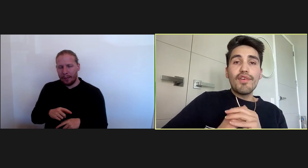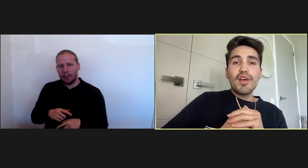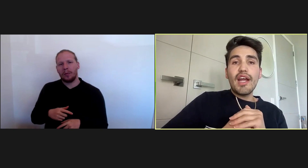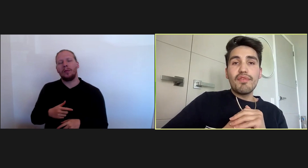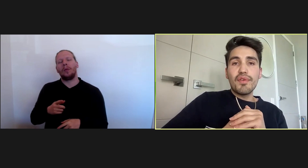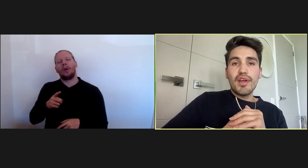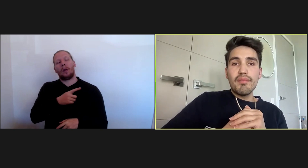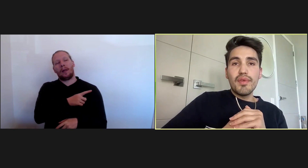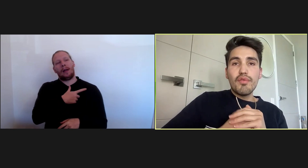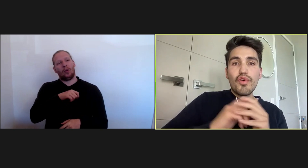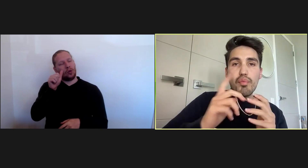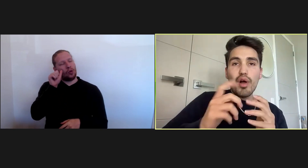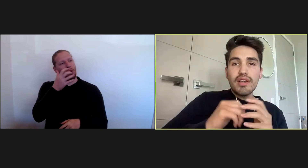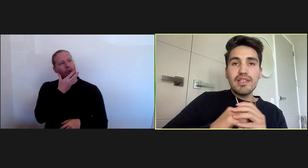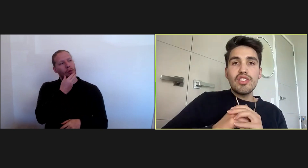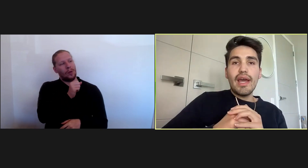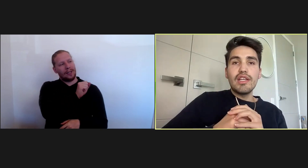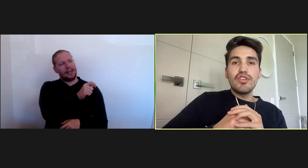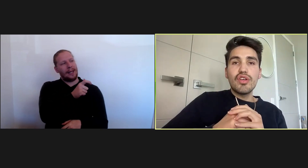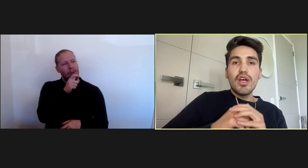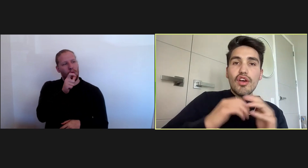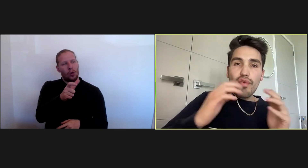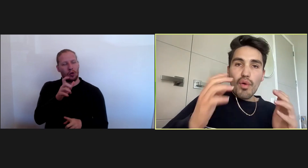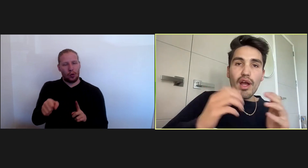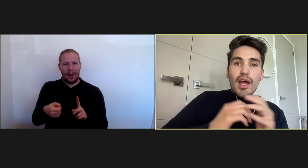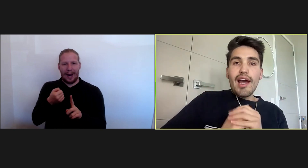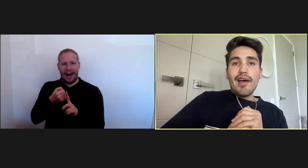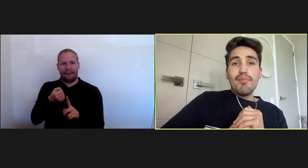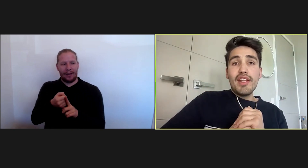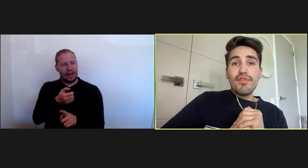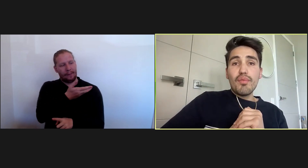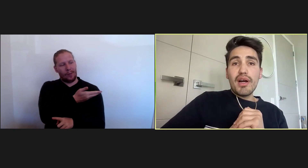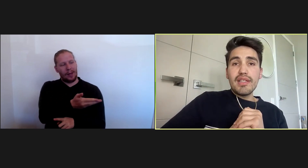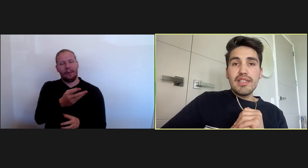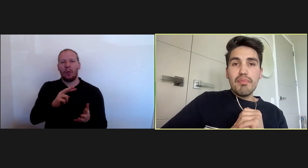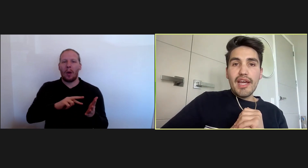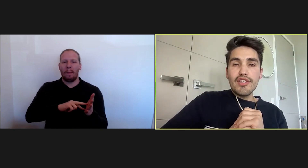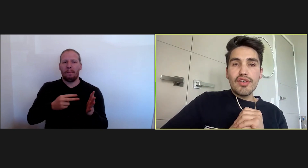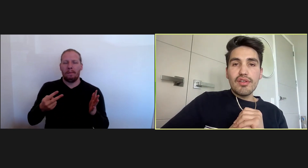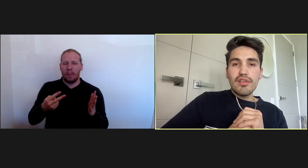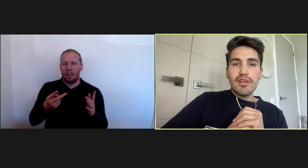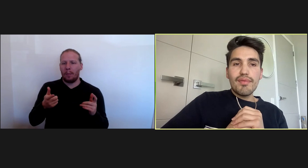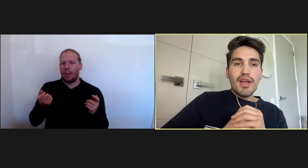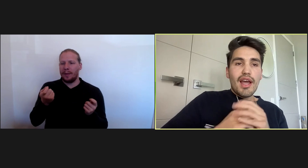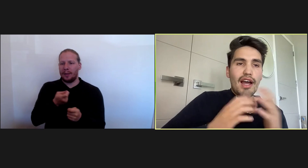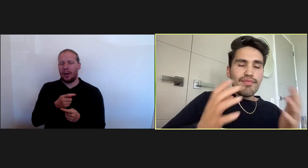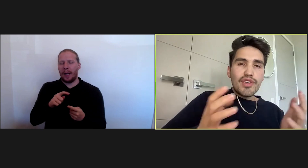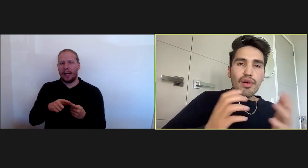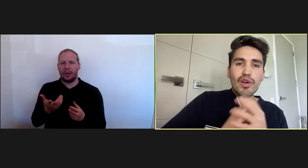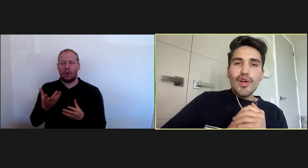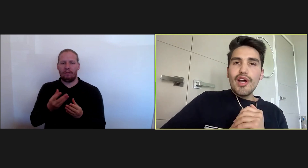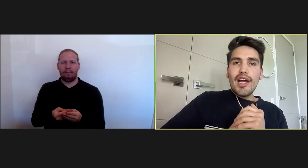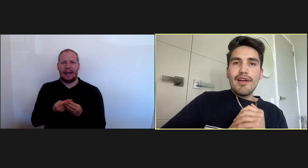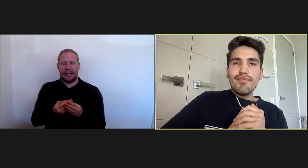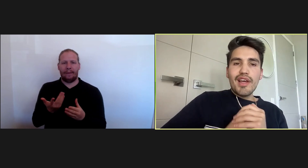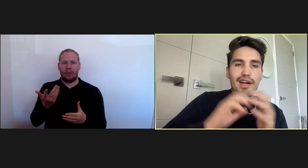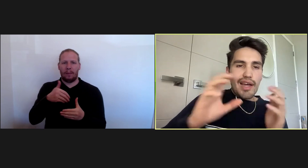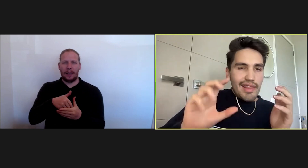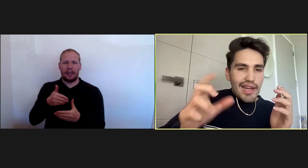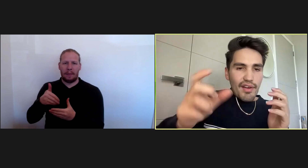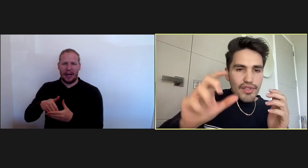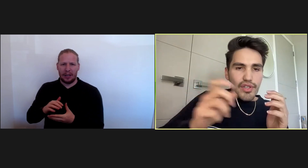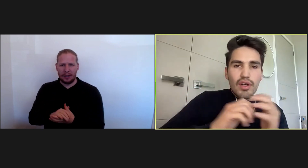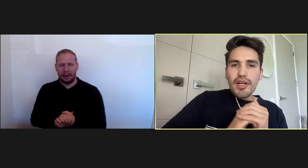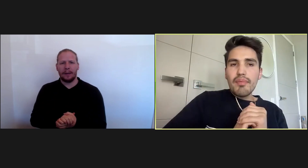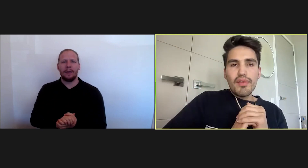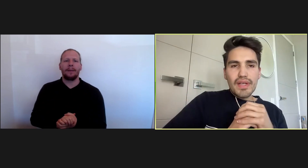to advocate for them, for policy change, for meaningful participation. And